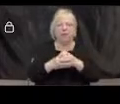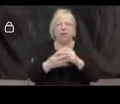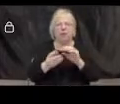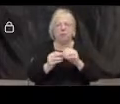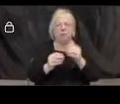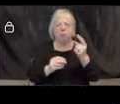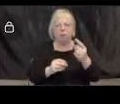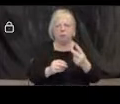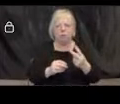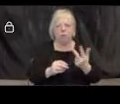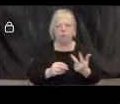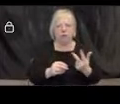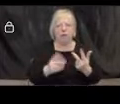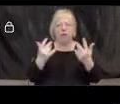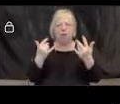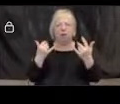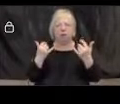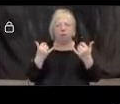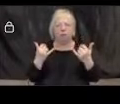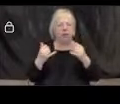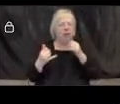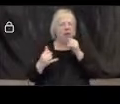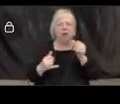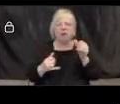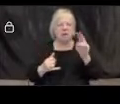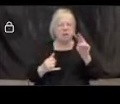and 3 along an existing unplatted